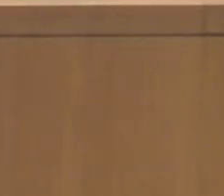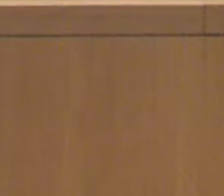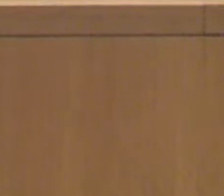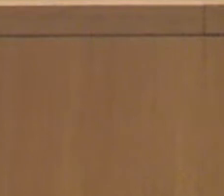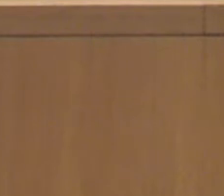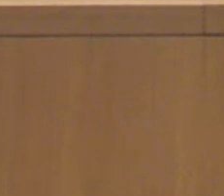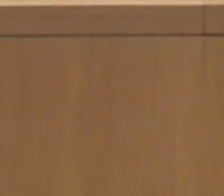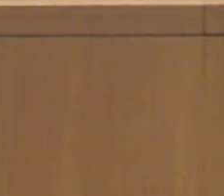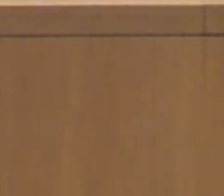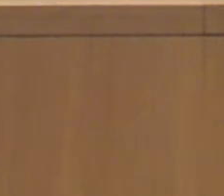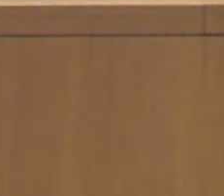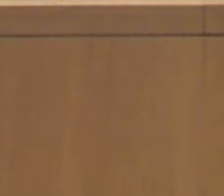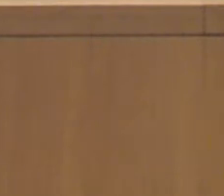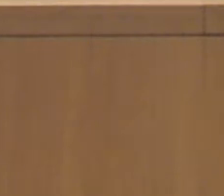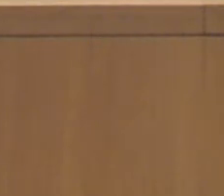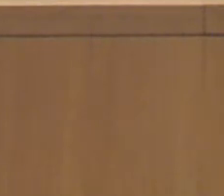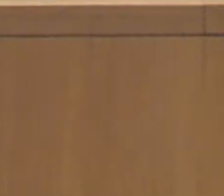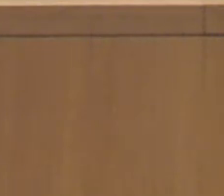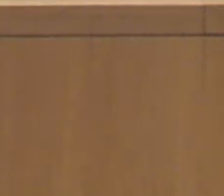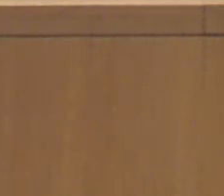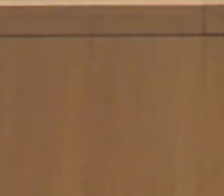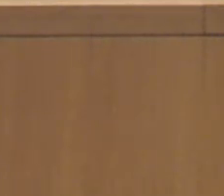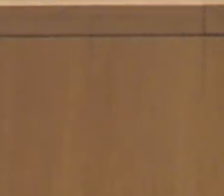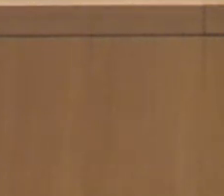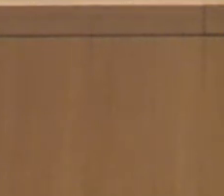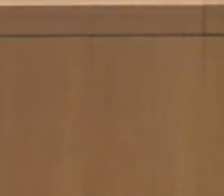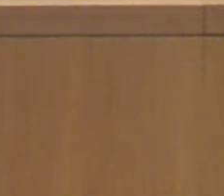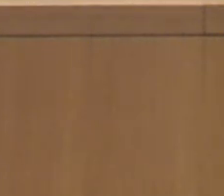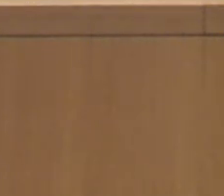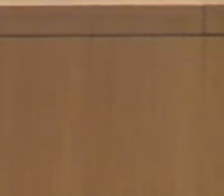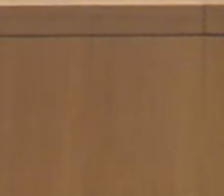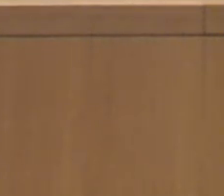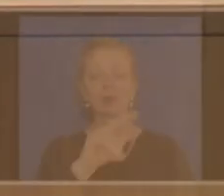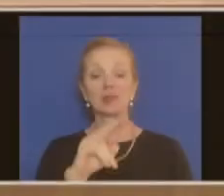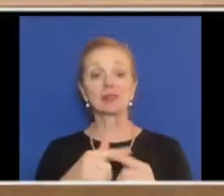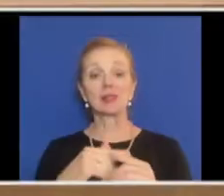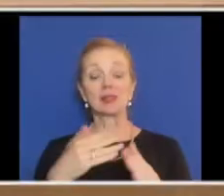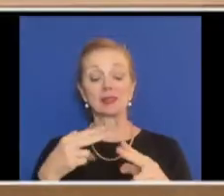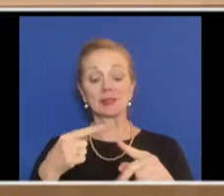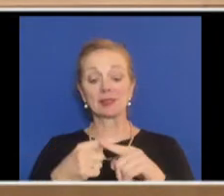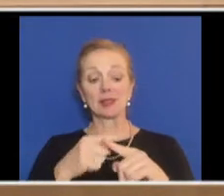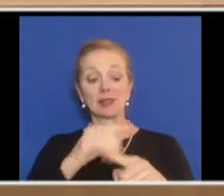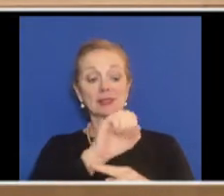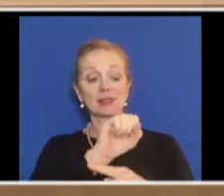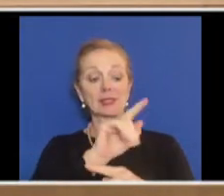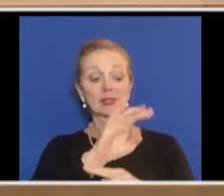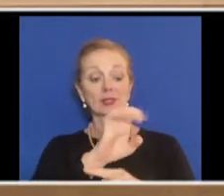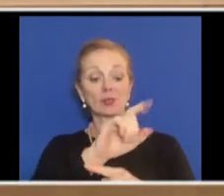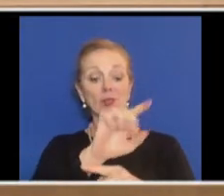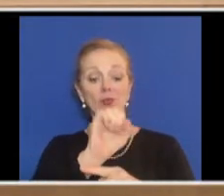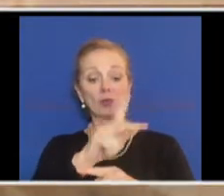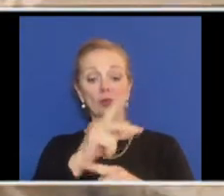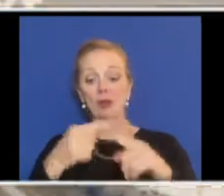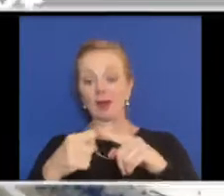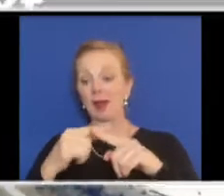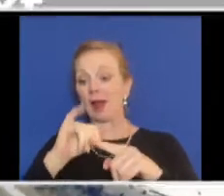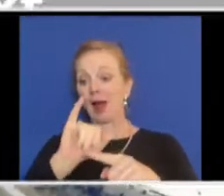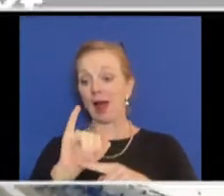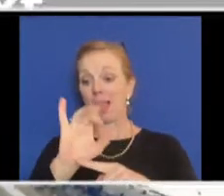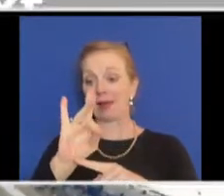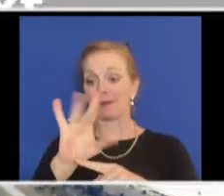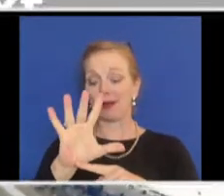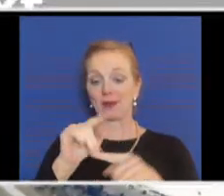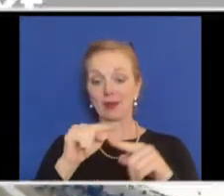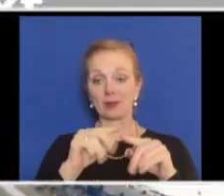okay thank you 2022008 uh is at The Interchange of Steel Creek Road and I-485 just across